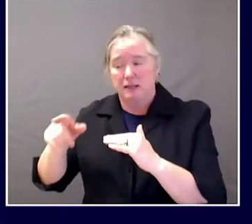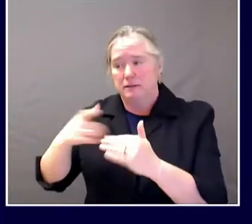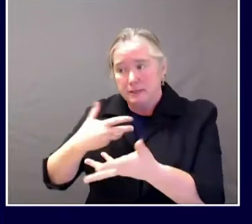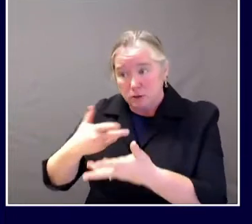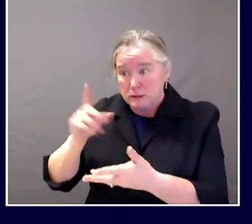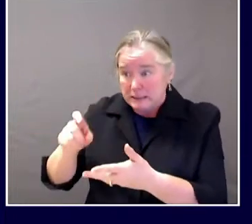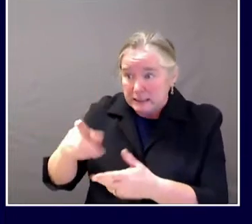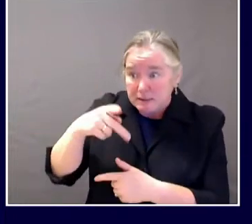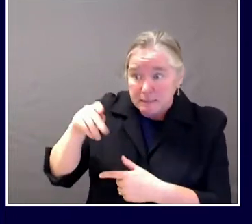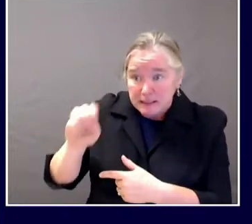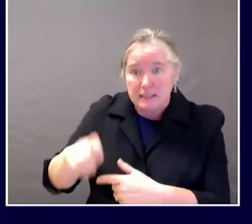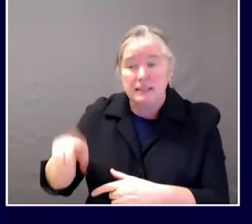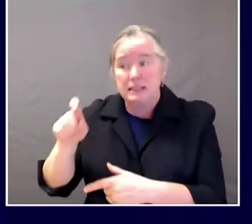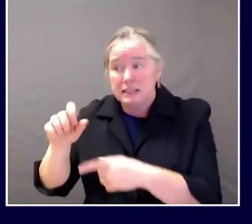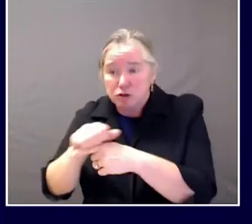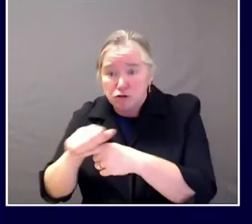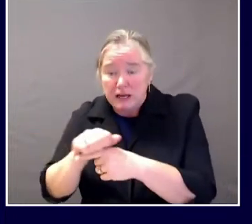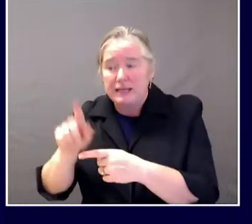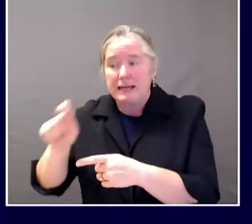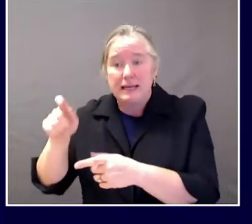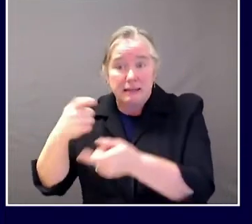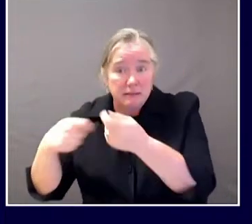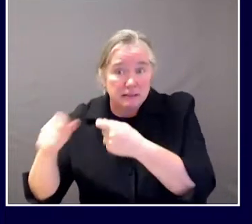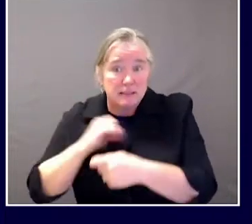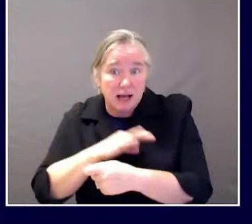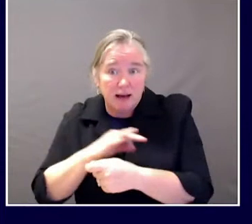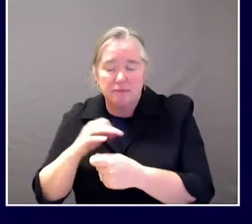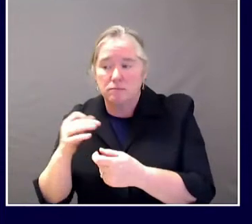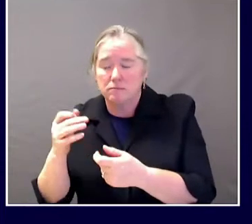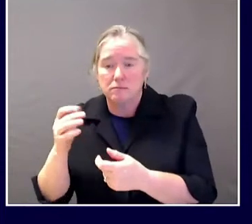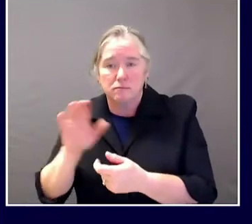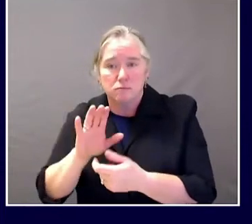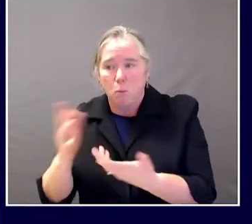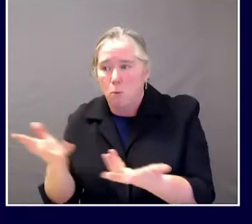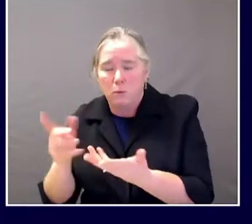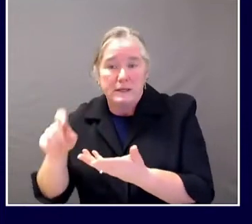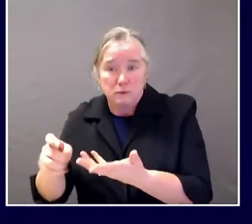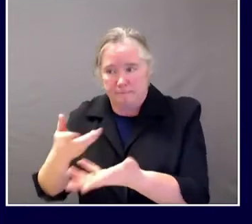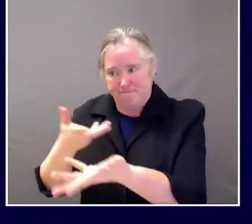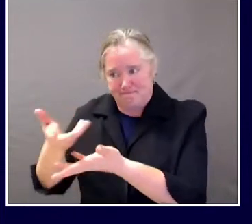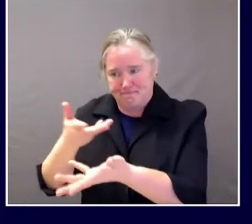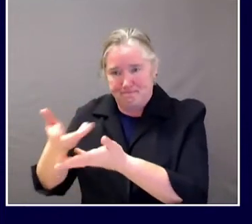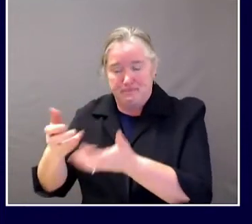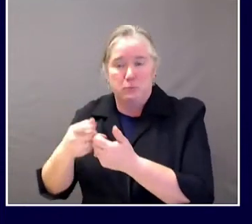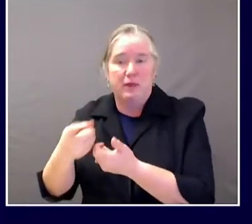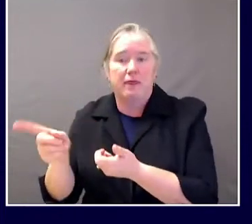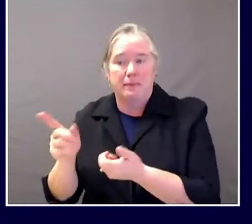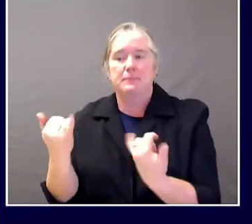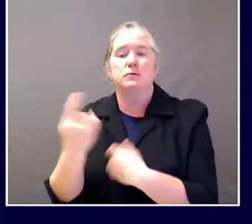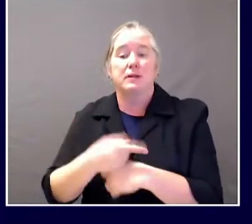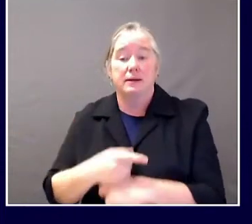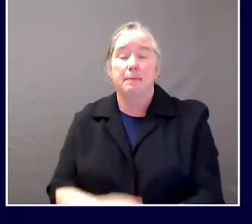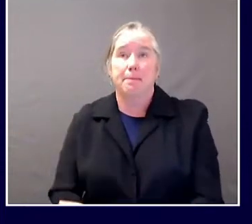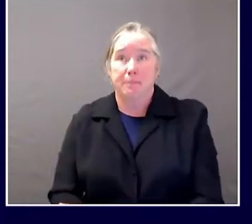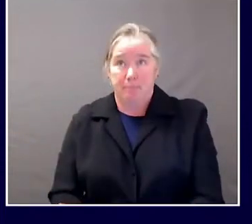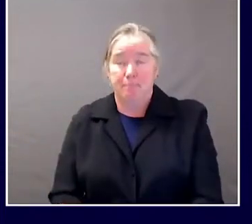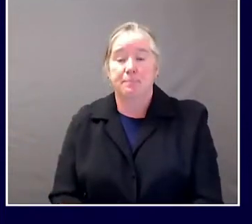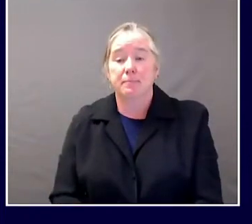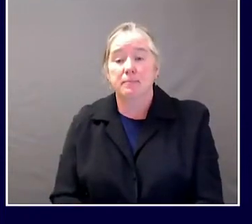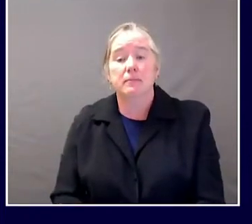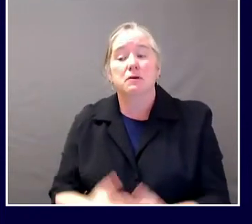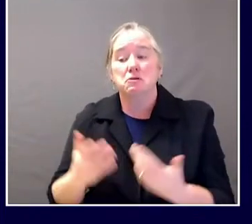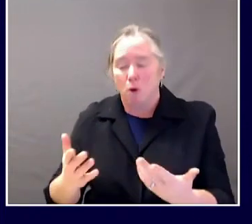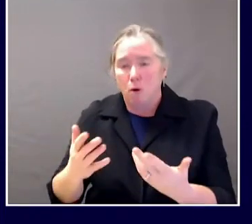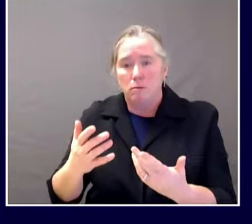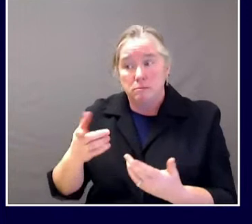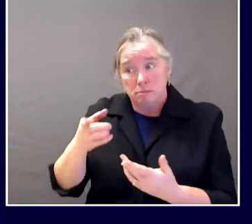need to provide safety to those who work there, as well as those who attend. This involves making sure they're arranging